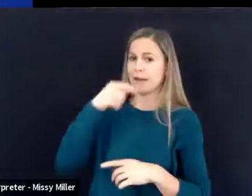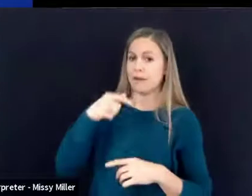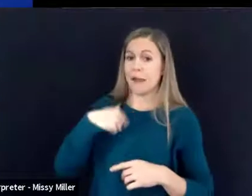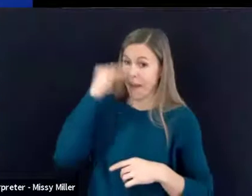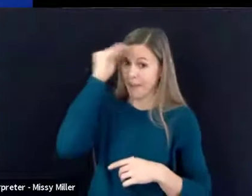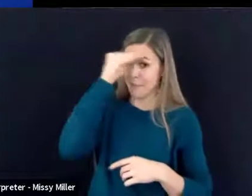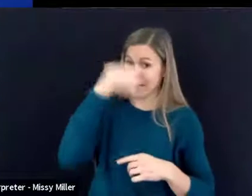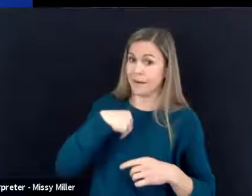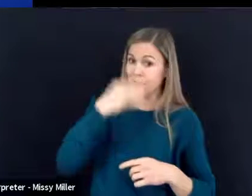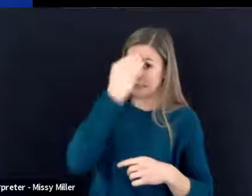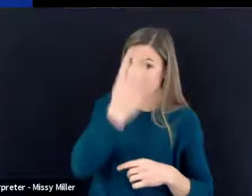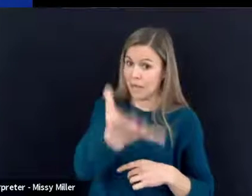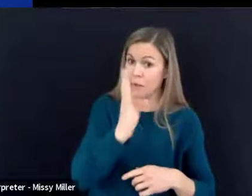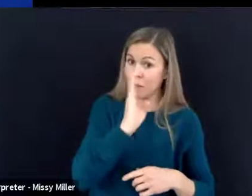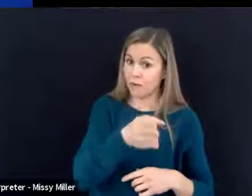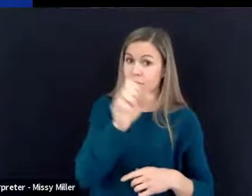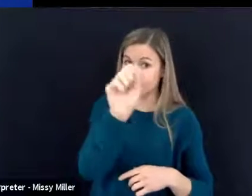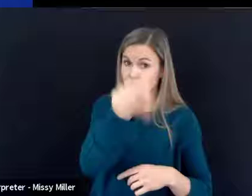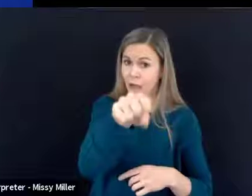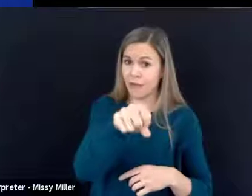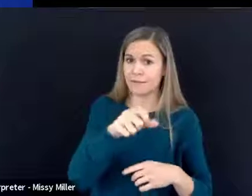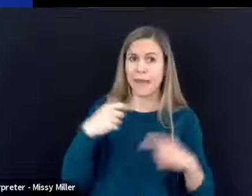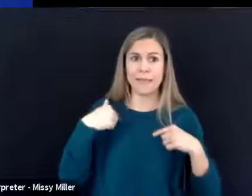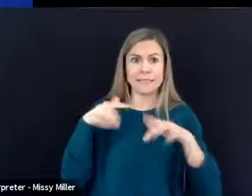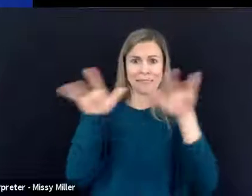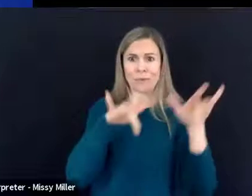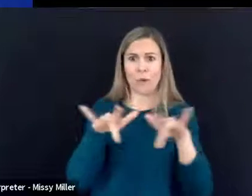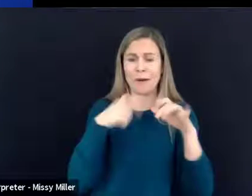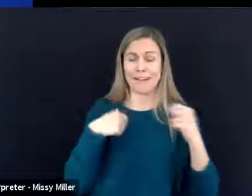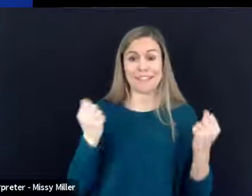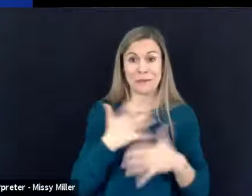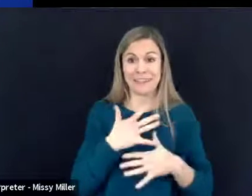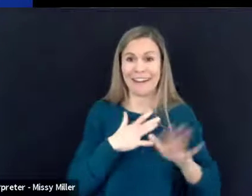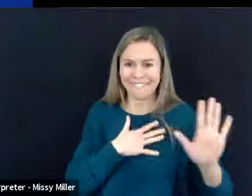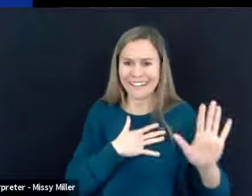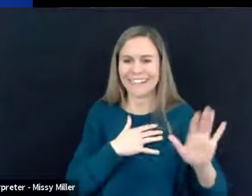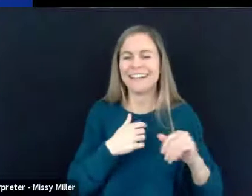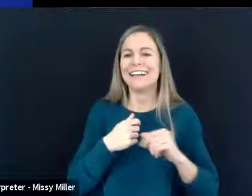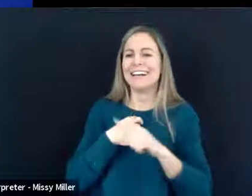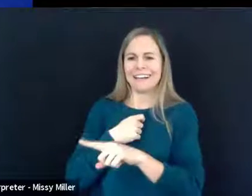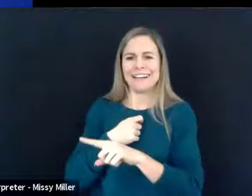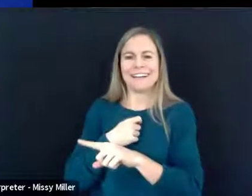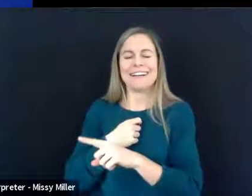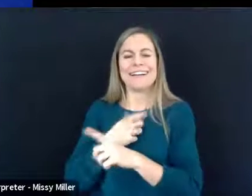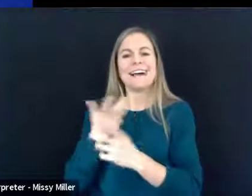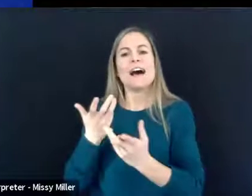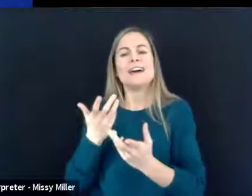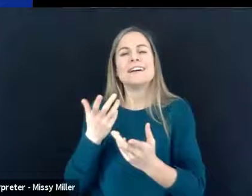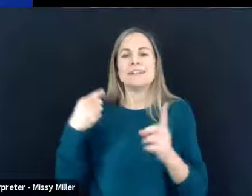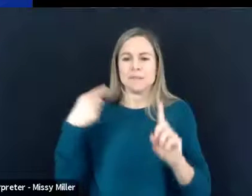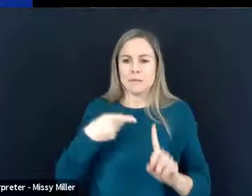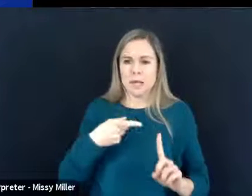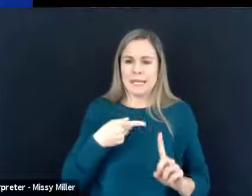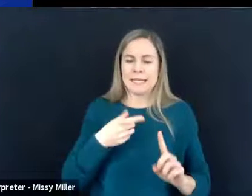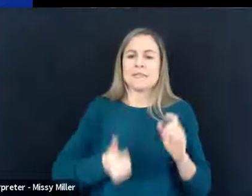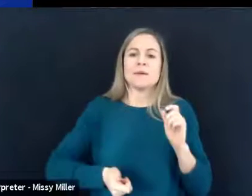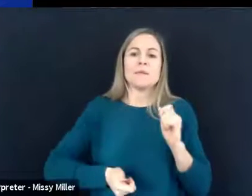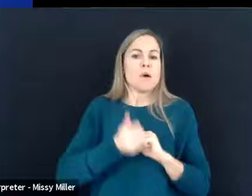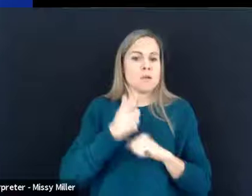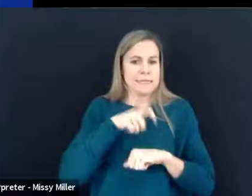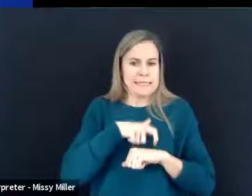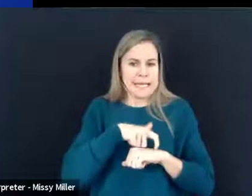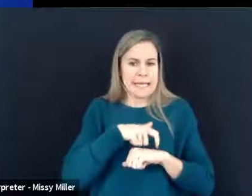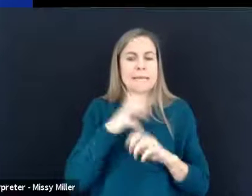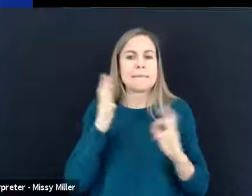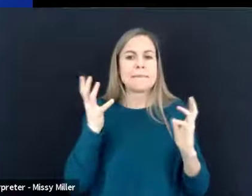Yes. This is recorded, so that's scary. I think bottom line, in most cases, I would